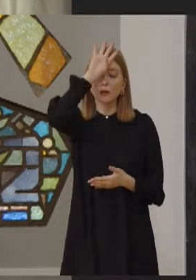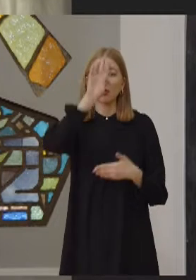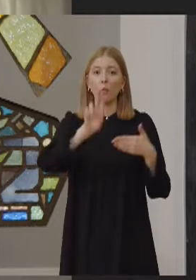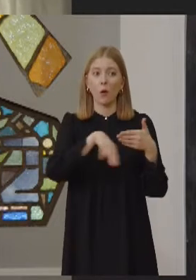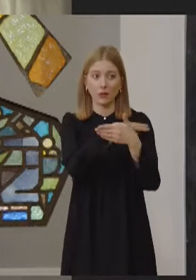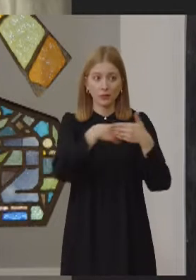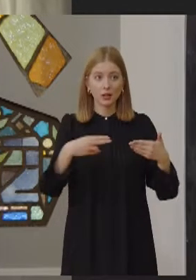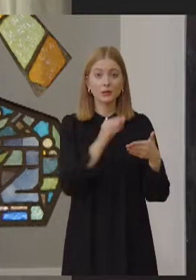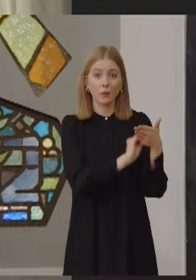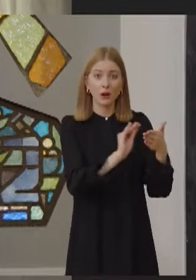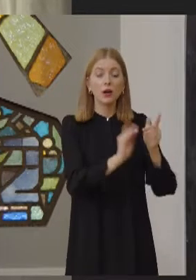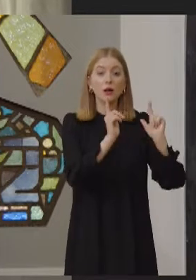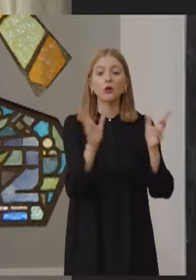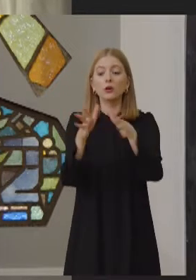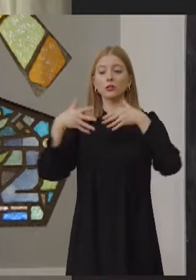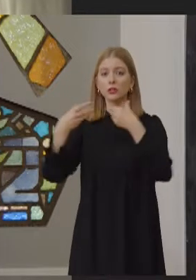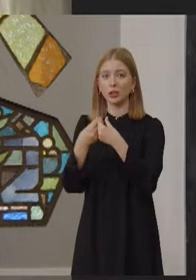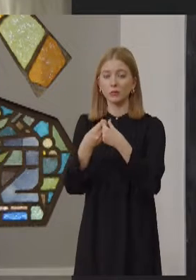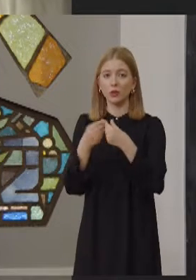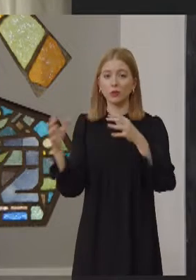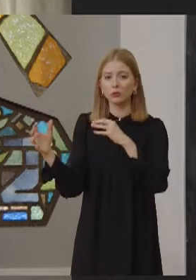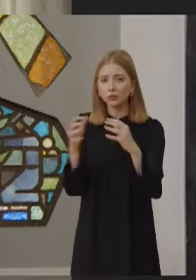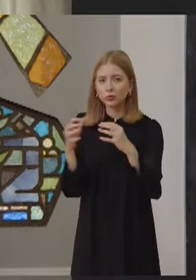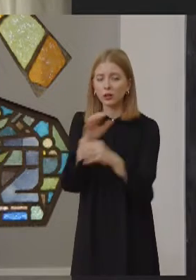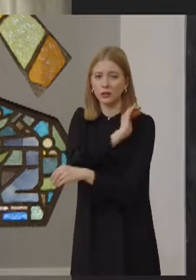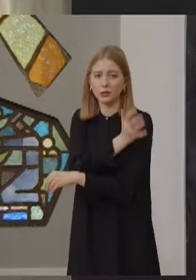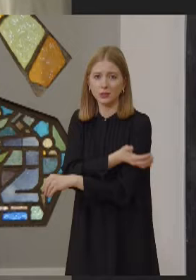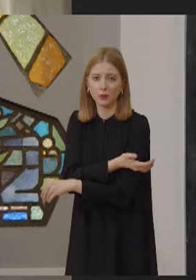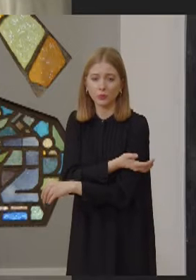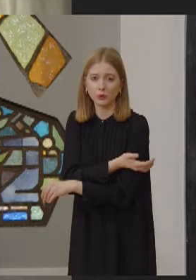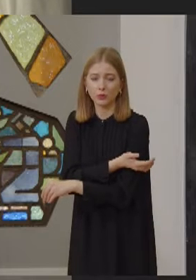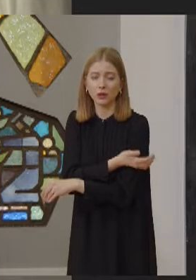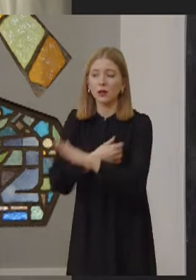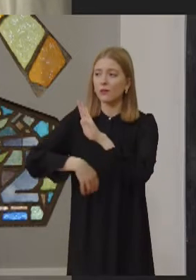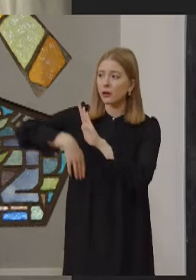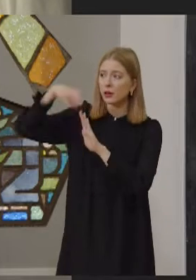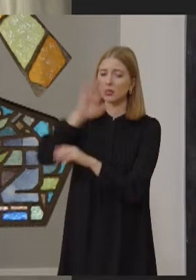is also paradoxical that the convention